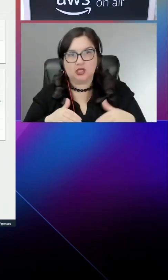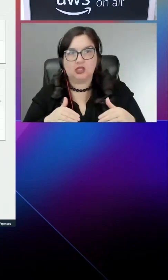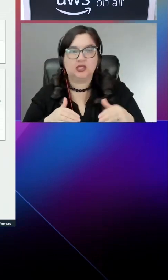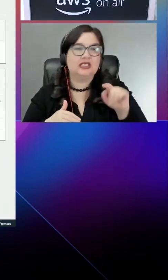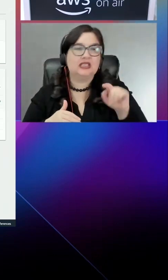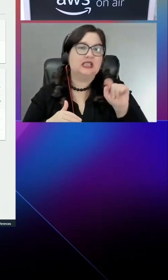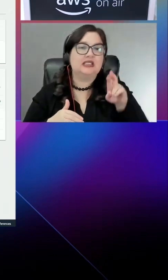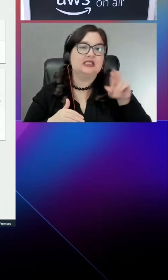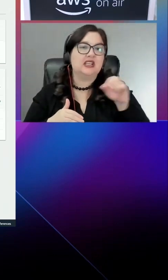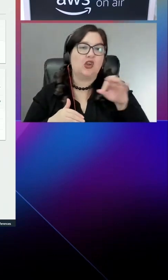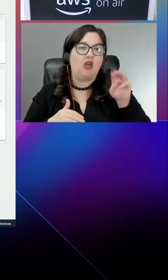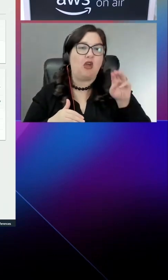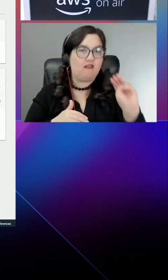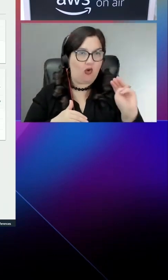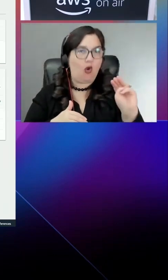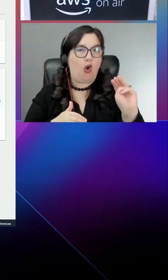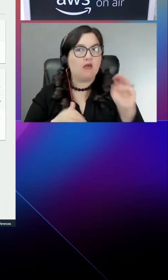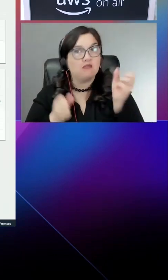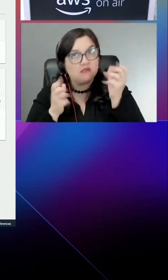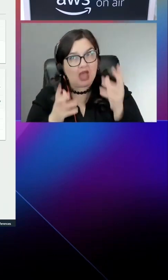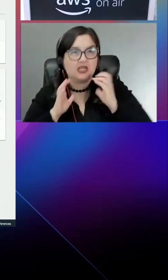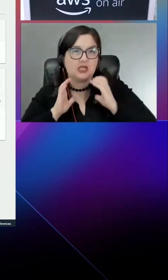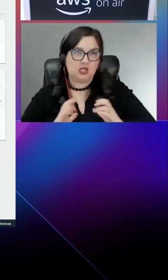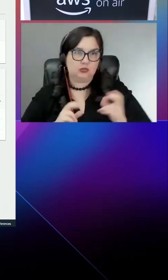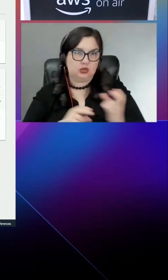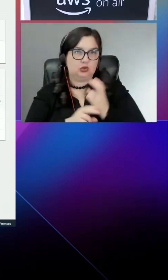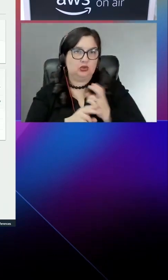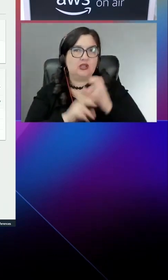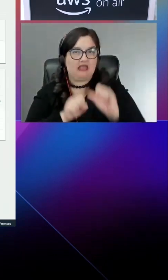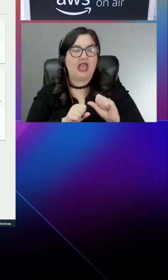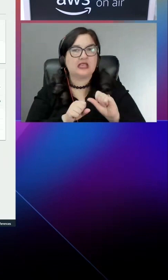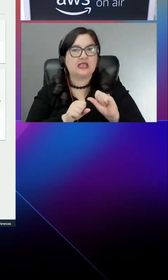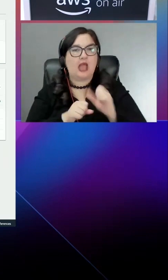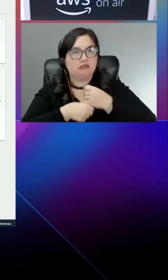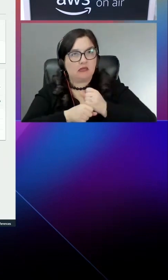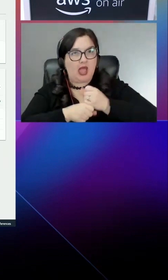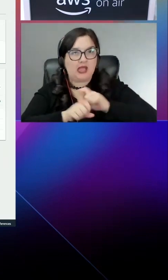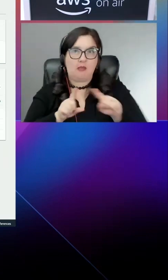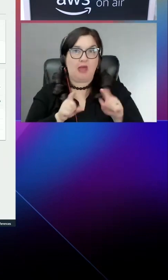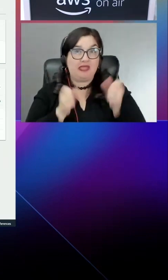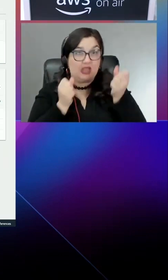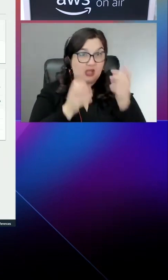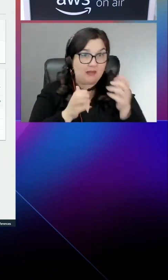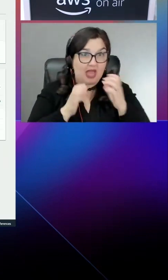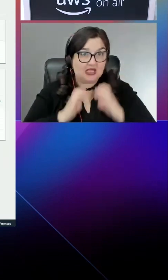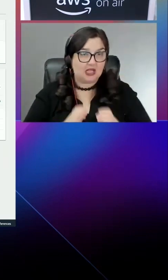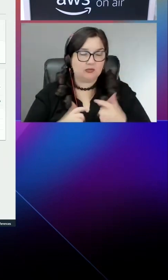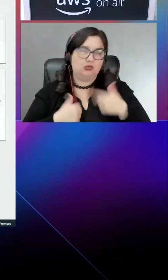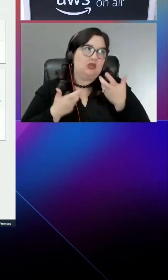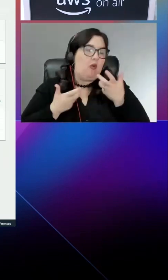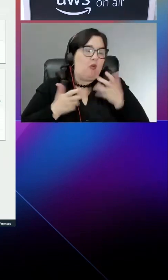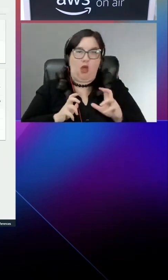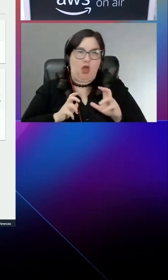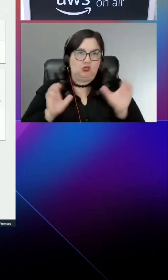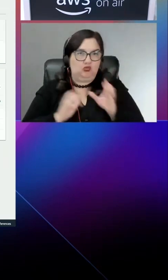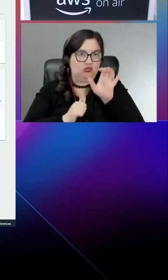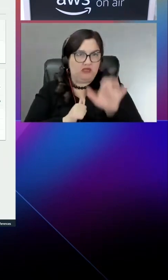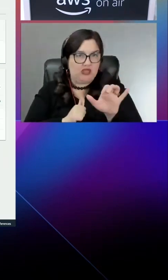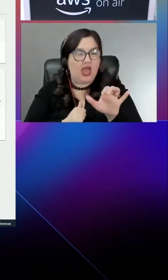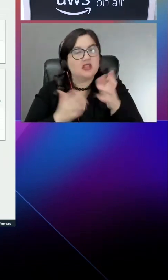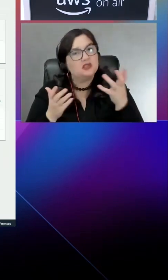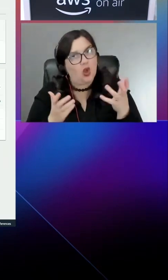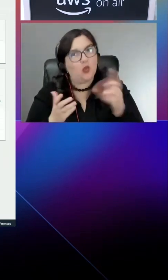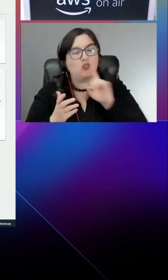of our customers are, you know, they can build those kinds of things. But we also had a lot of customers that didn't want to build that kind of automation. And so this has sort of opened up, you